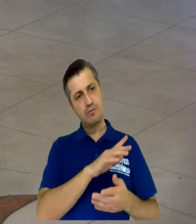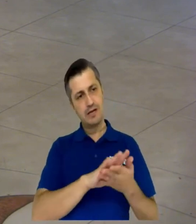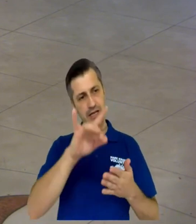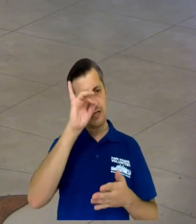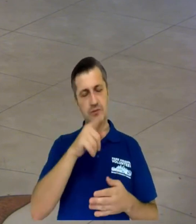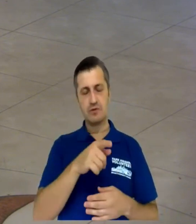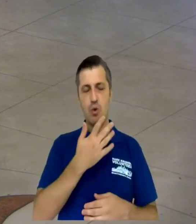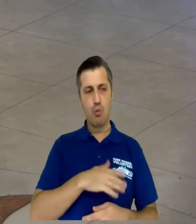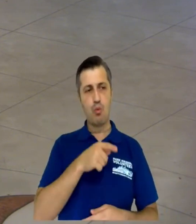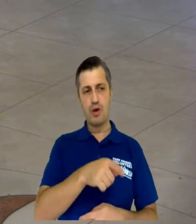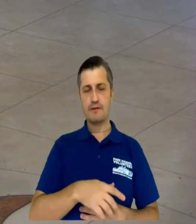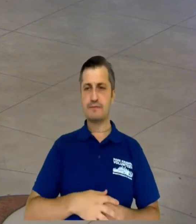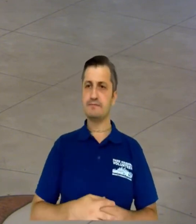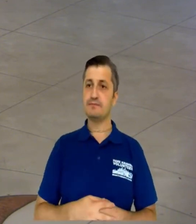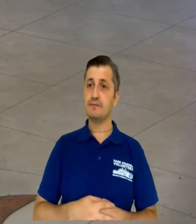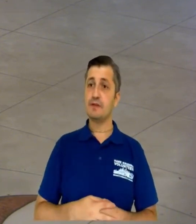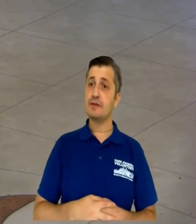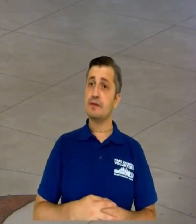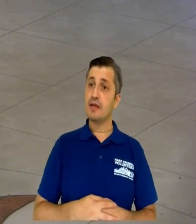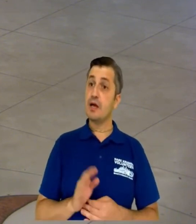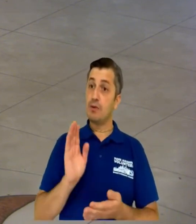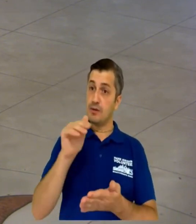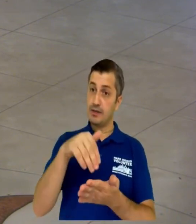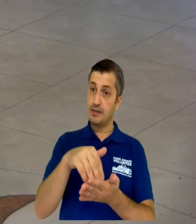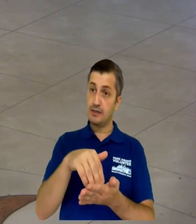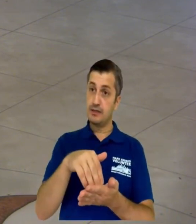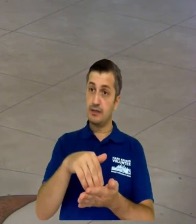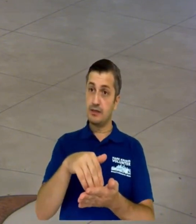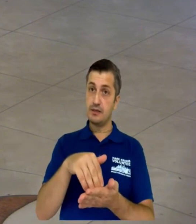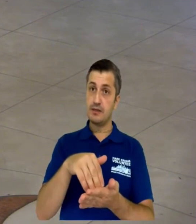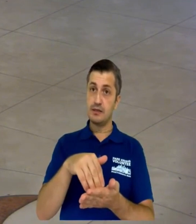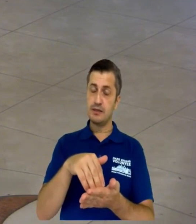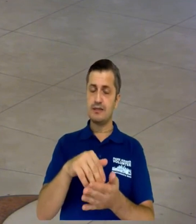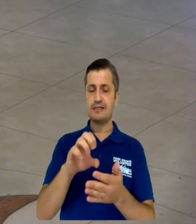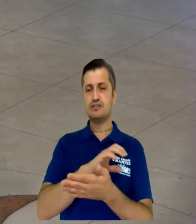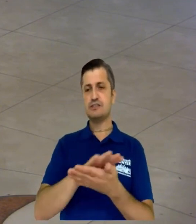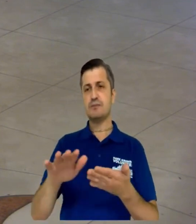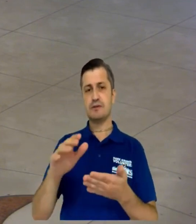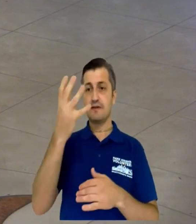And in the Bhagavad Gita, Krishna describes this in the chapter of the divine and demoniac natures.